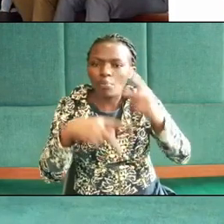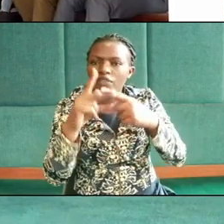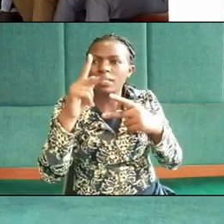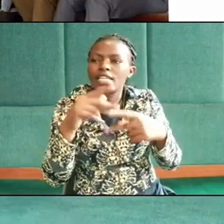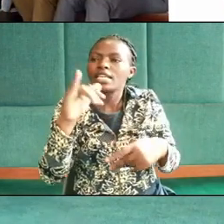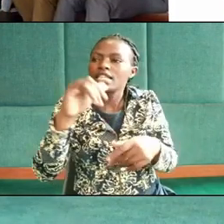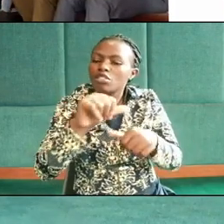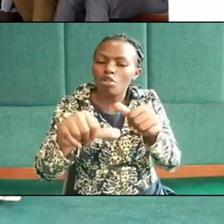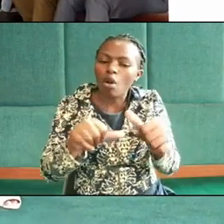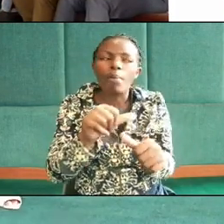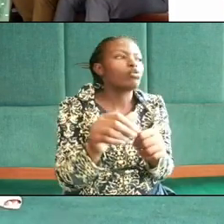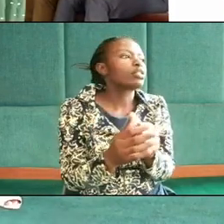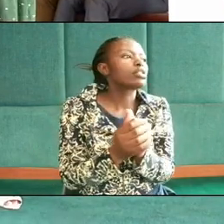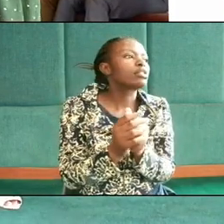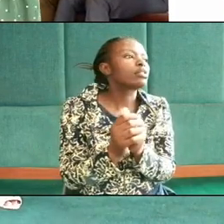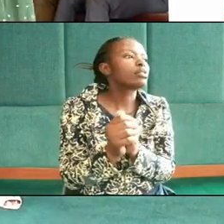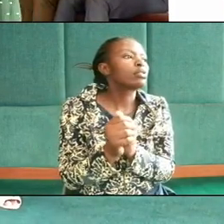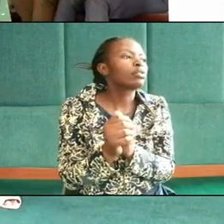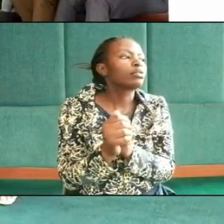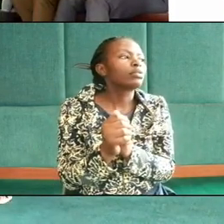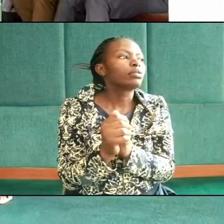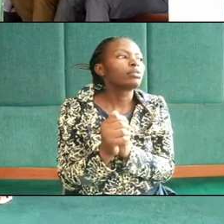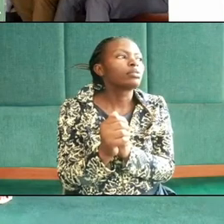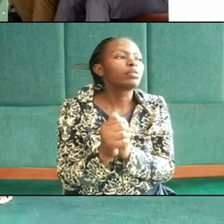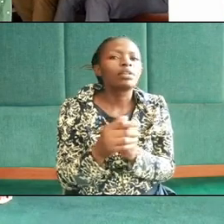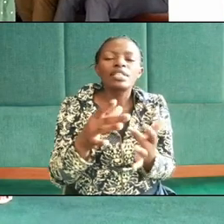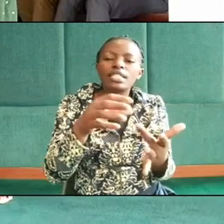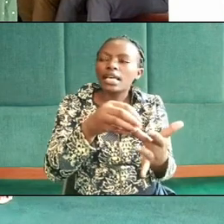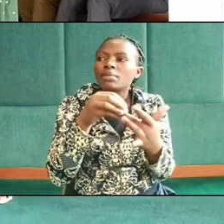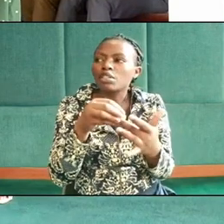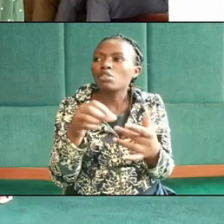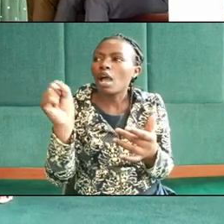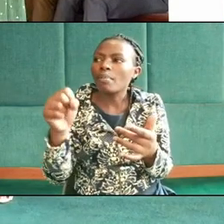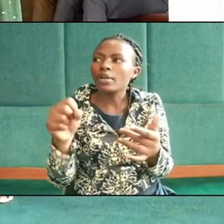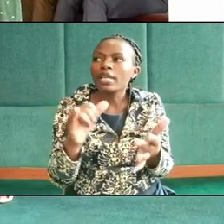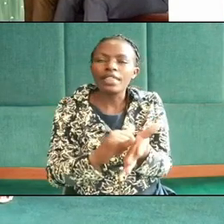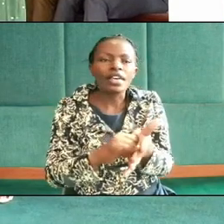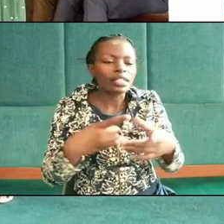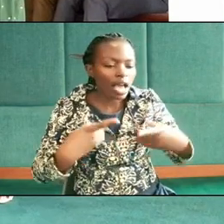about. So the gift of prophecy is a special ability that